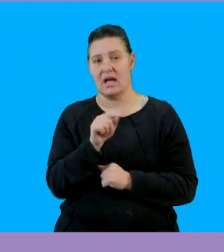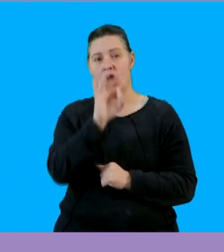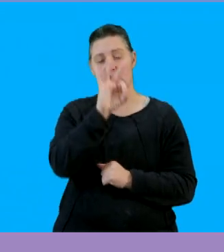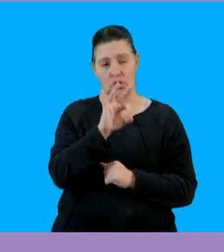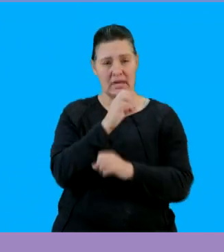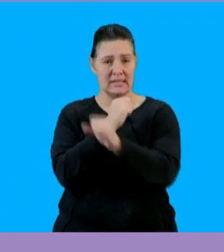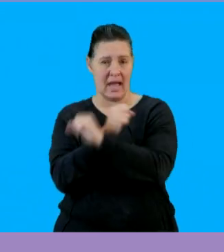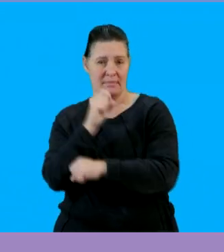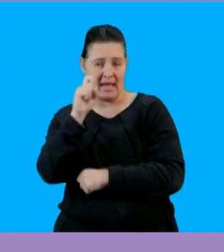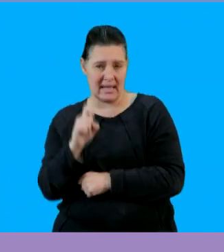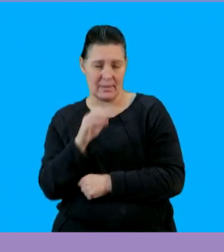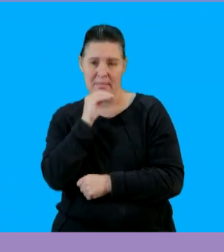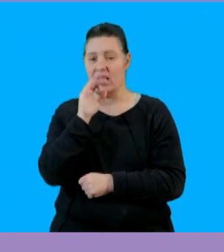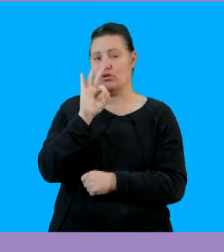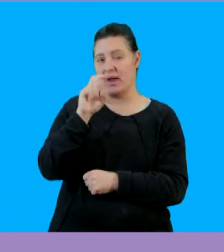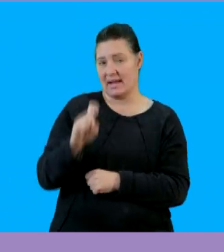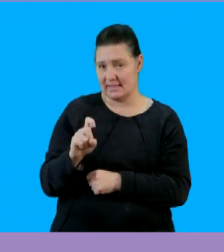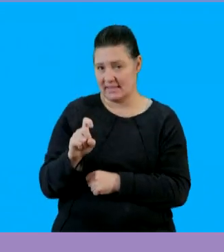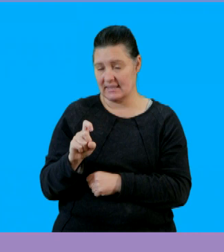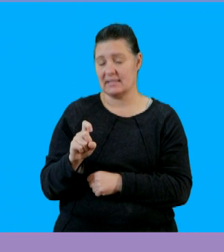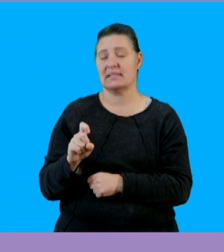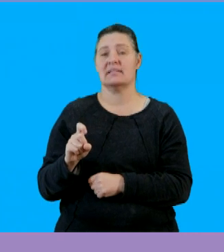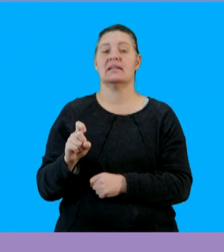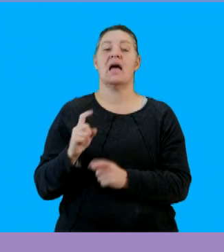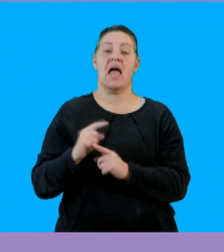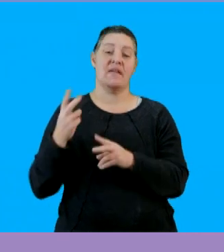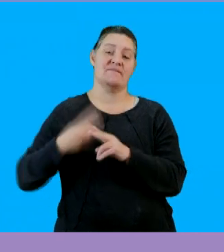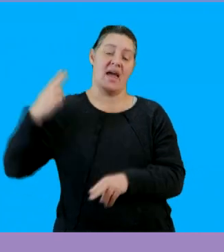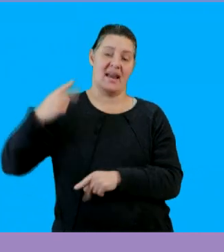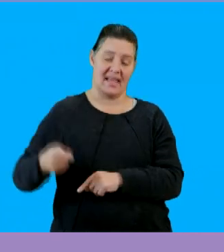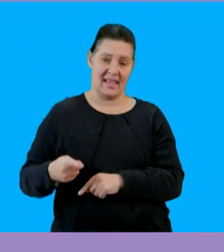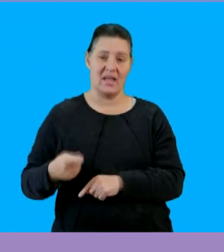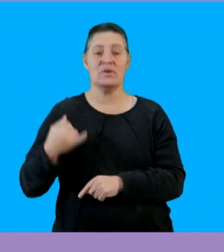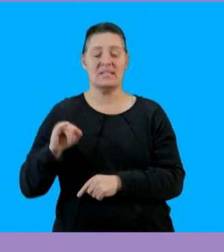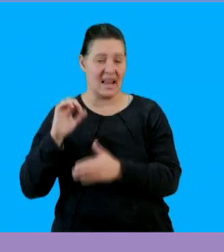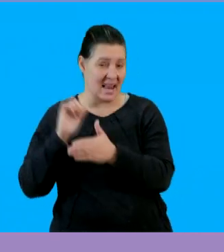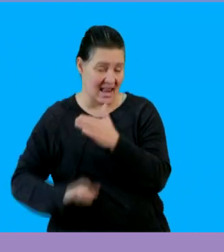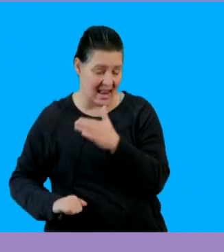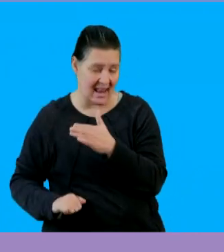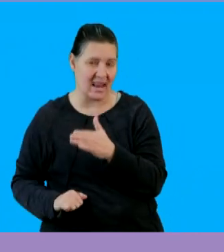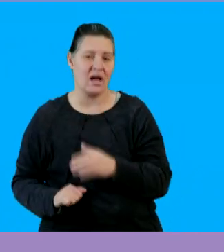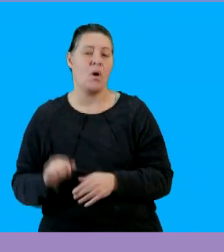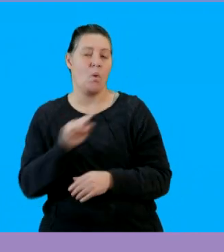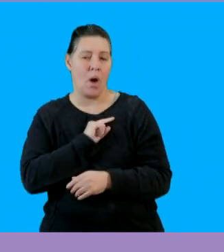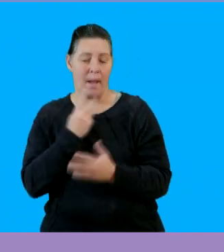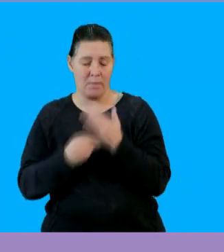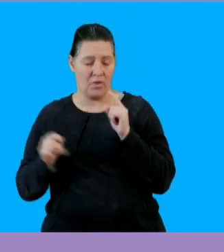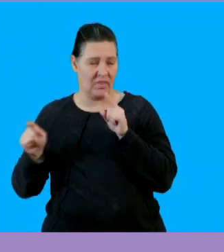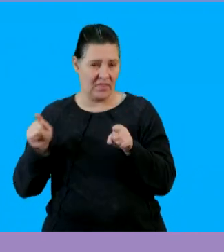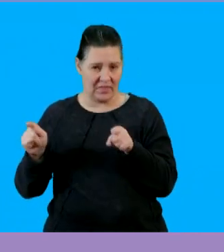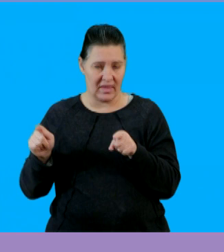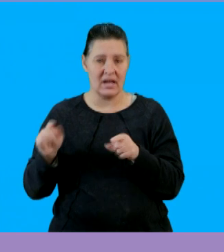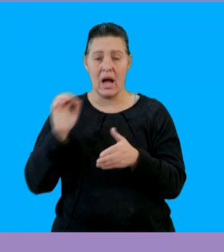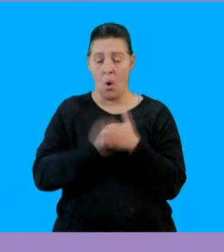is 3 multiplied by x. That is 3x. And then finally, we are still subtracting, and because